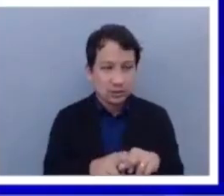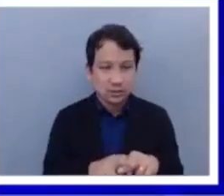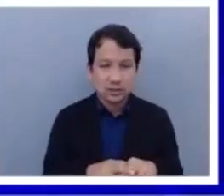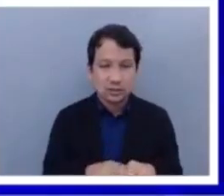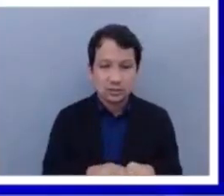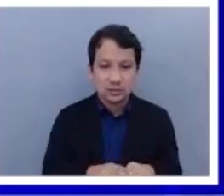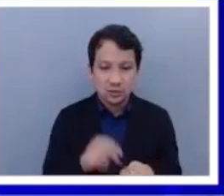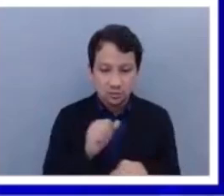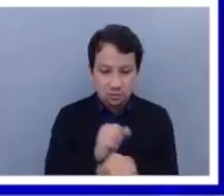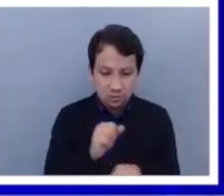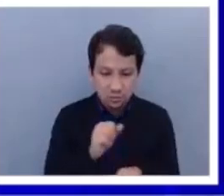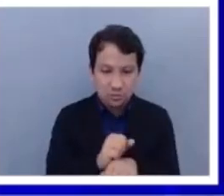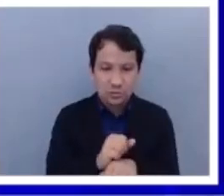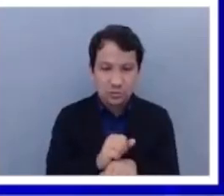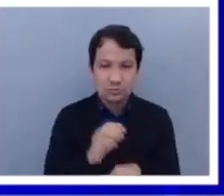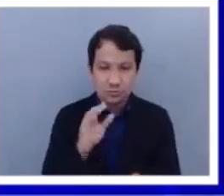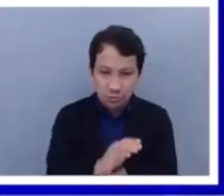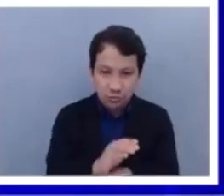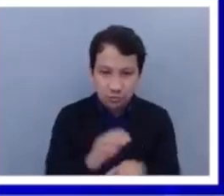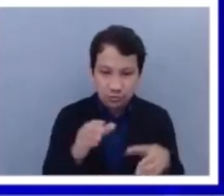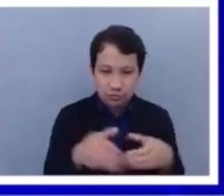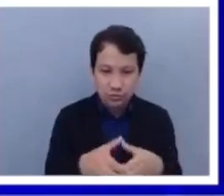force